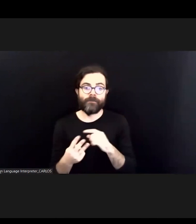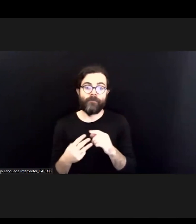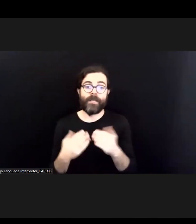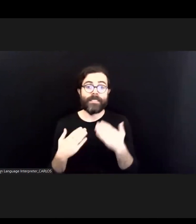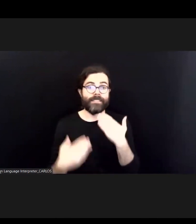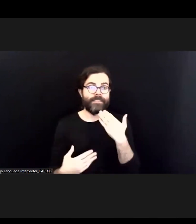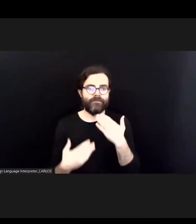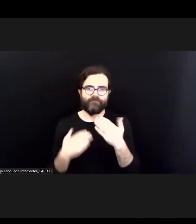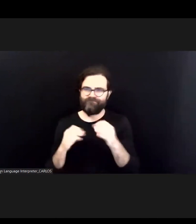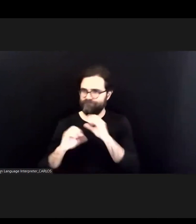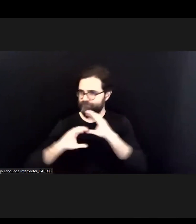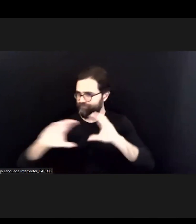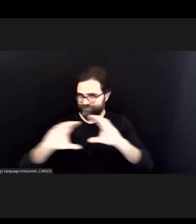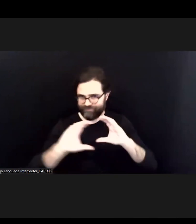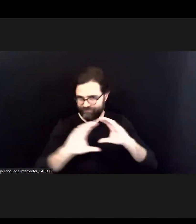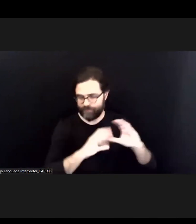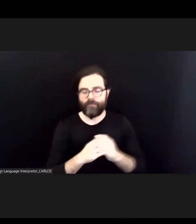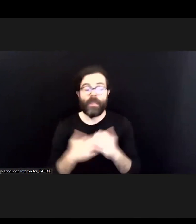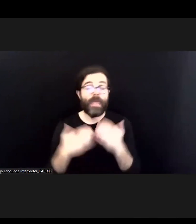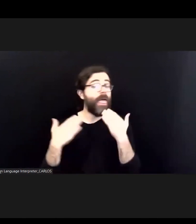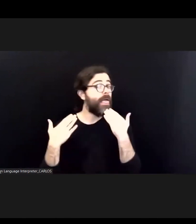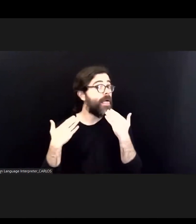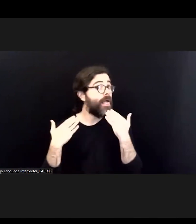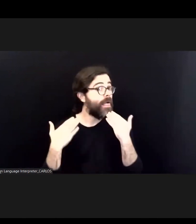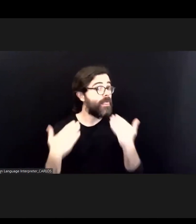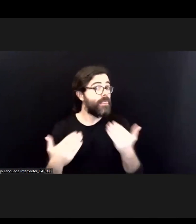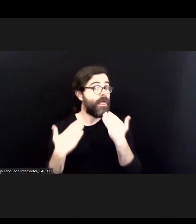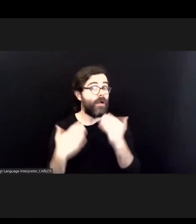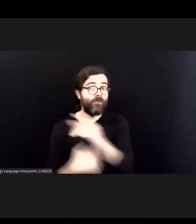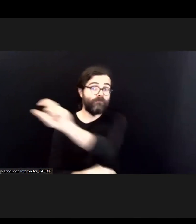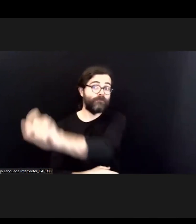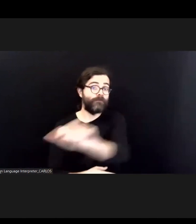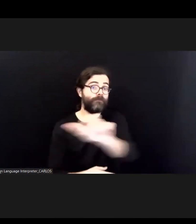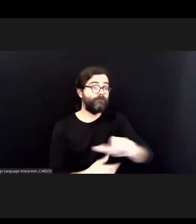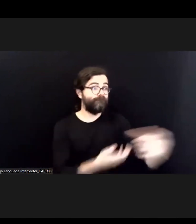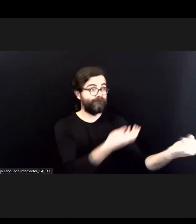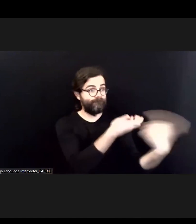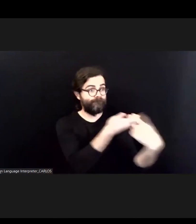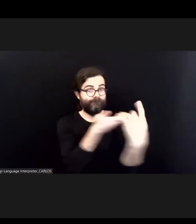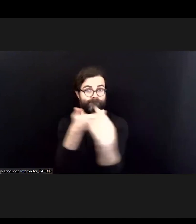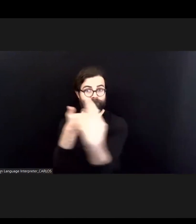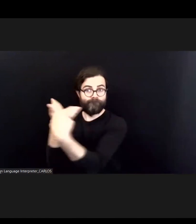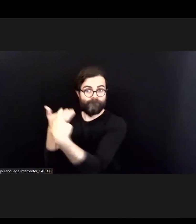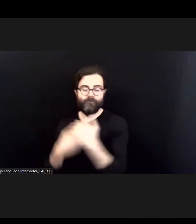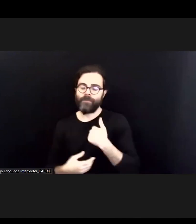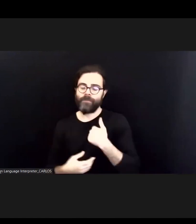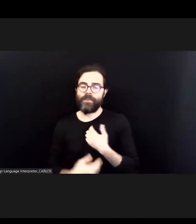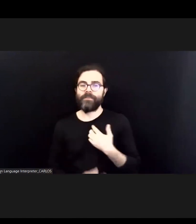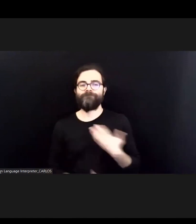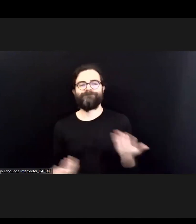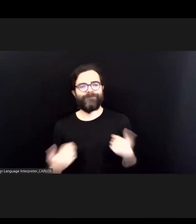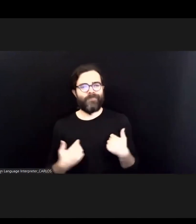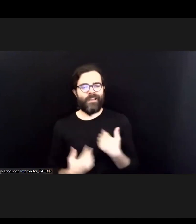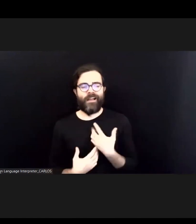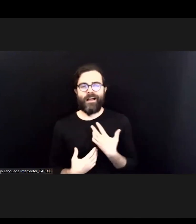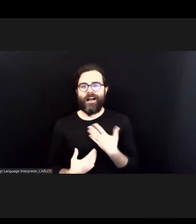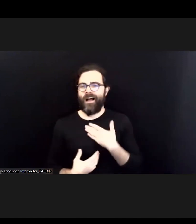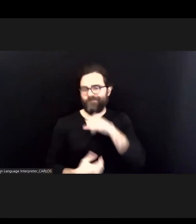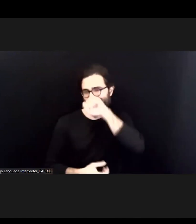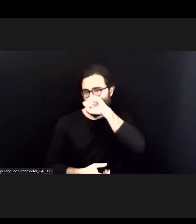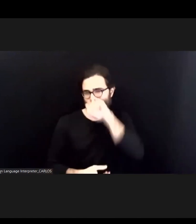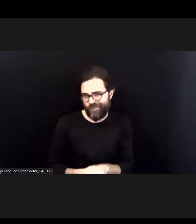for contributing with the dissemination on material and also the communication actions. And I have seen